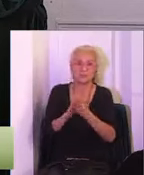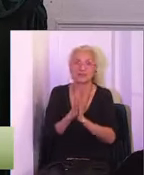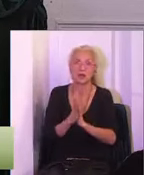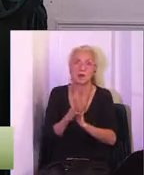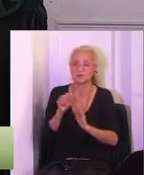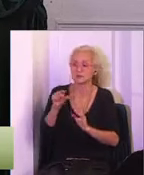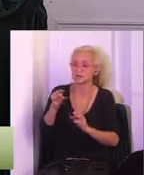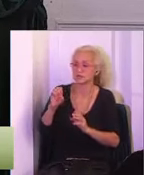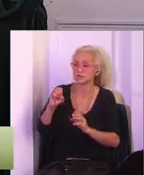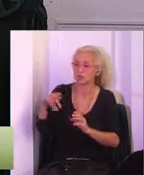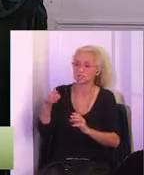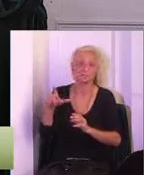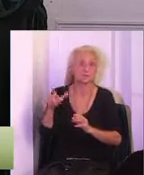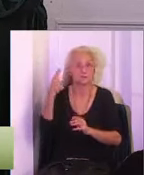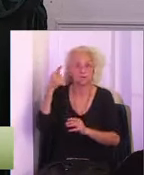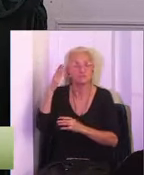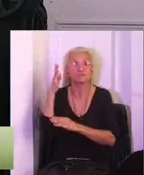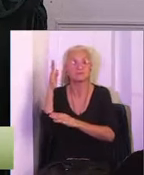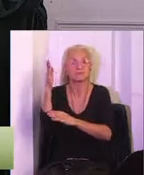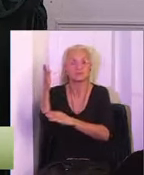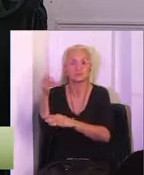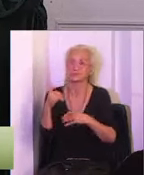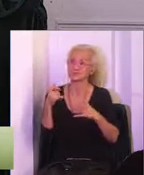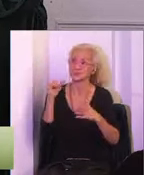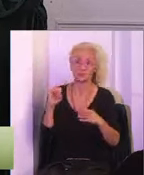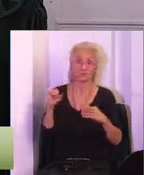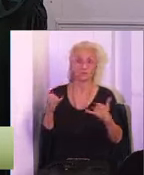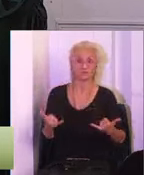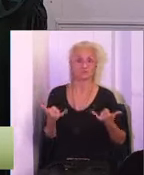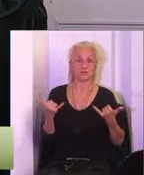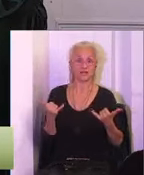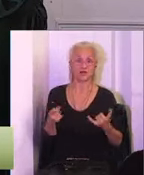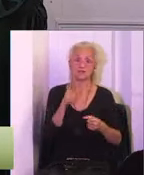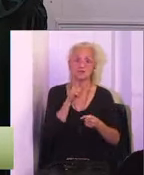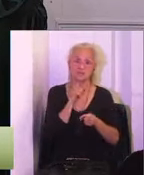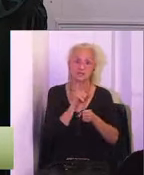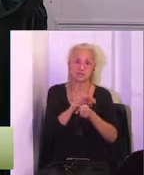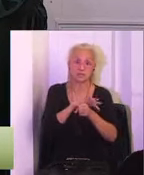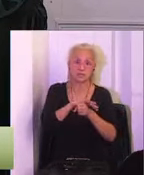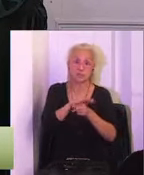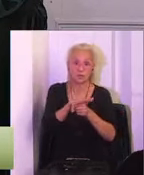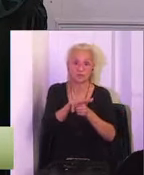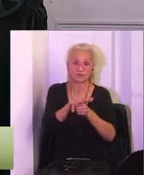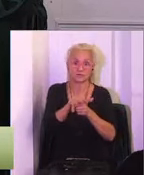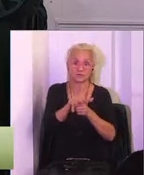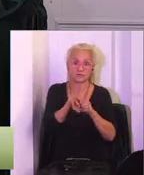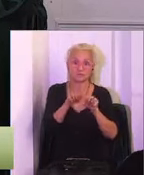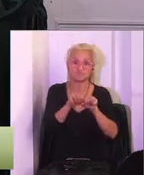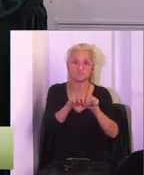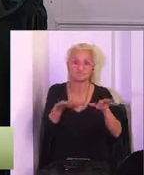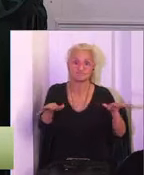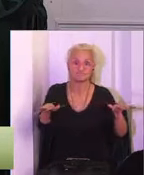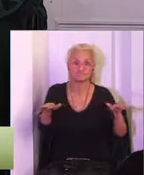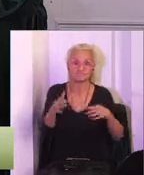future. So, for now, the COVID candle still burns.